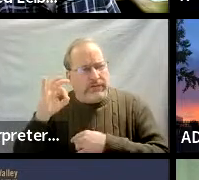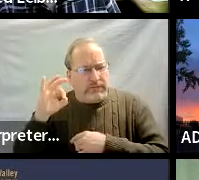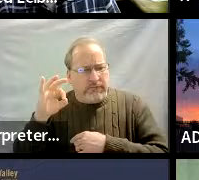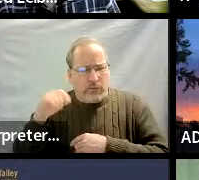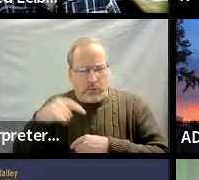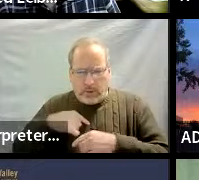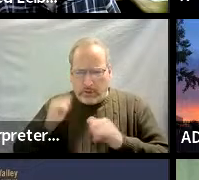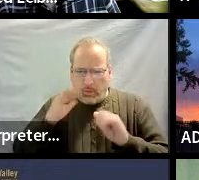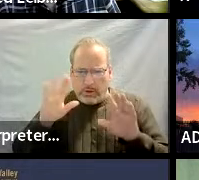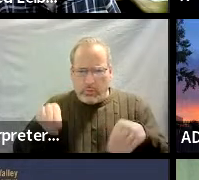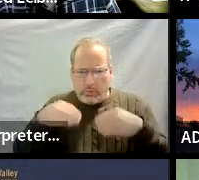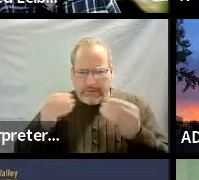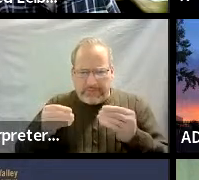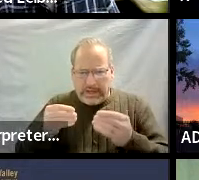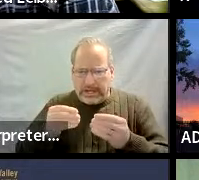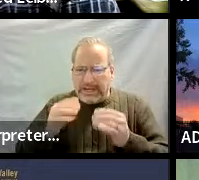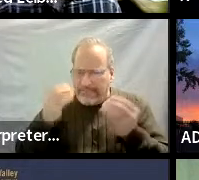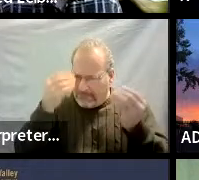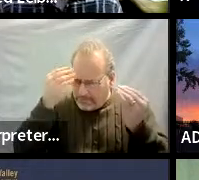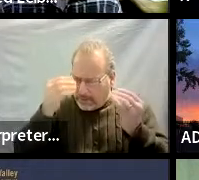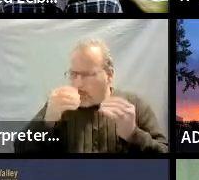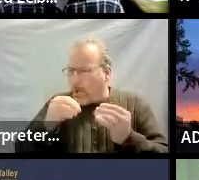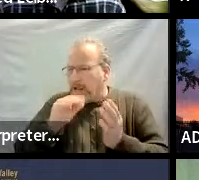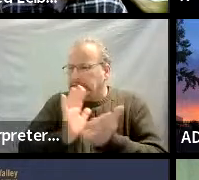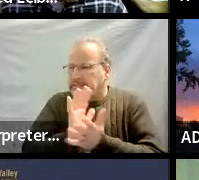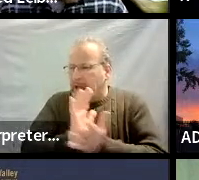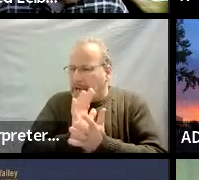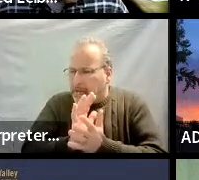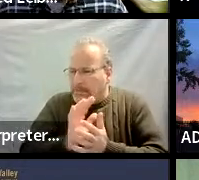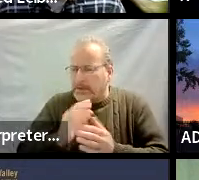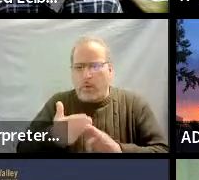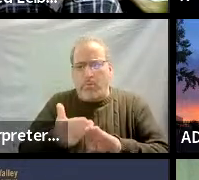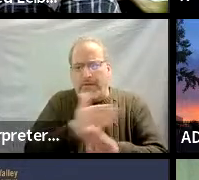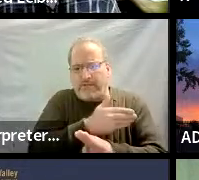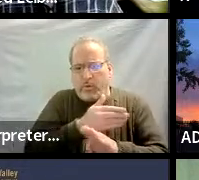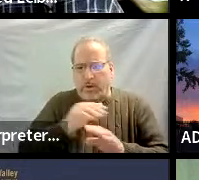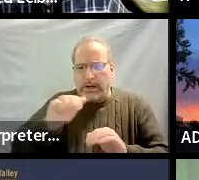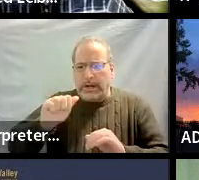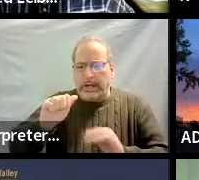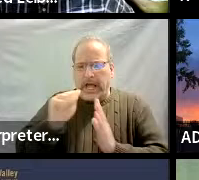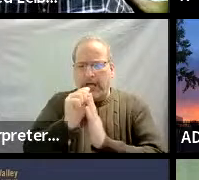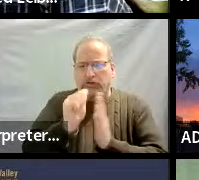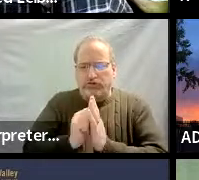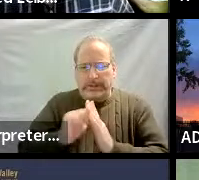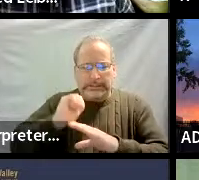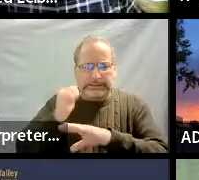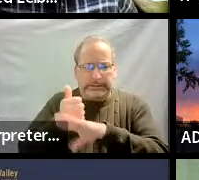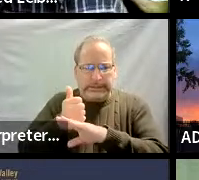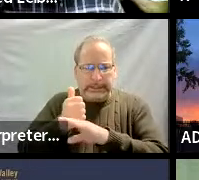should provide relevant information or documents before the agenda setting meeting.